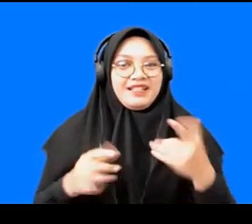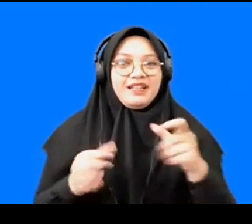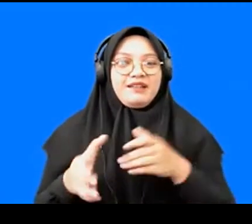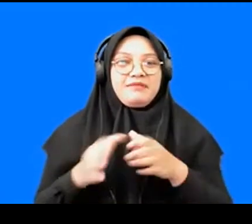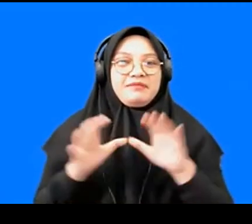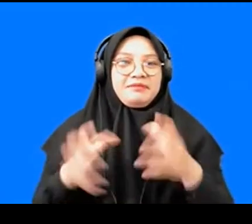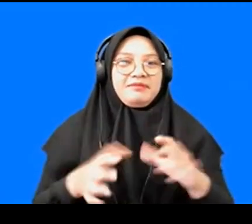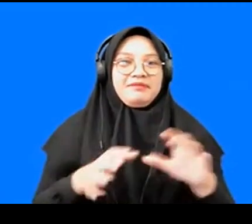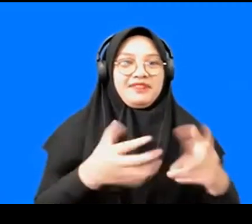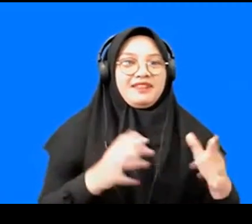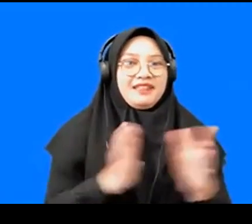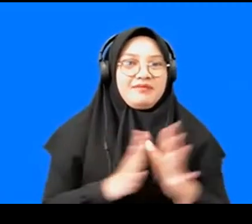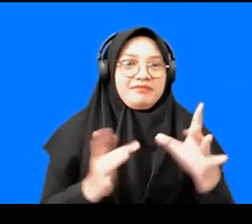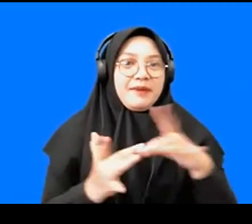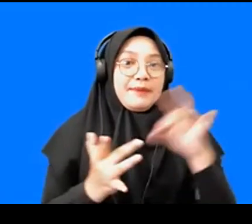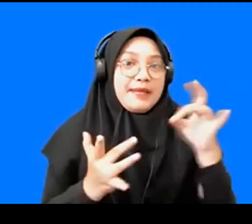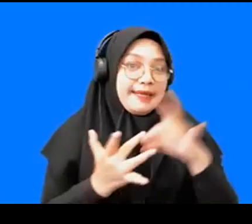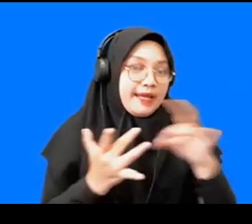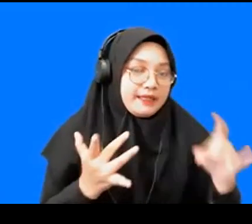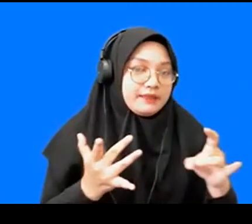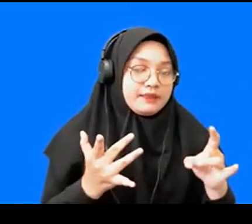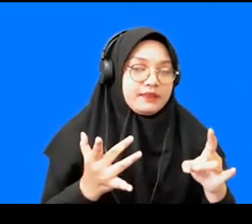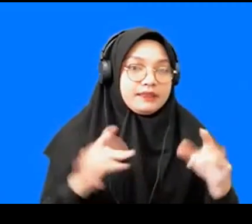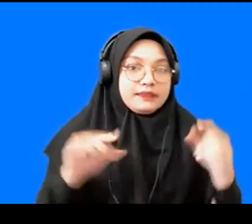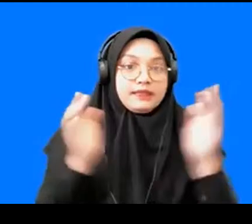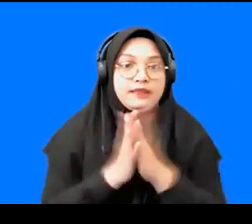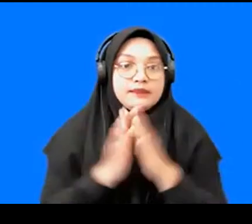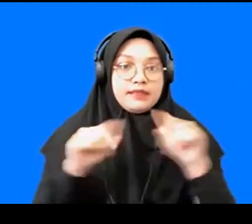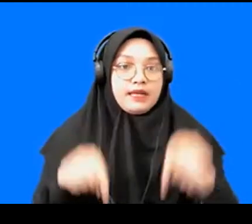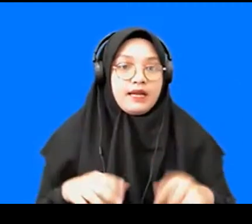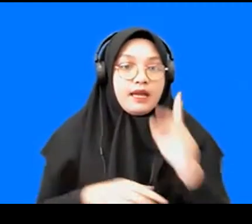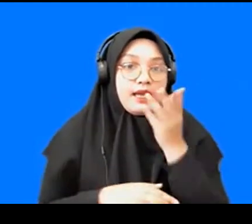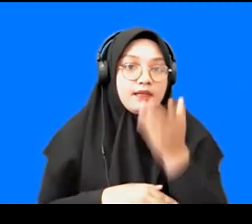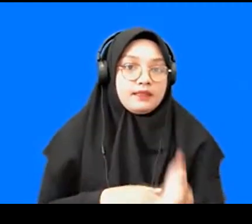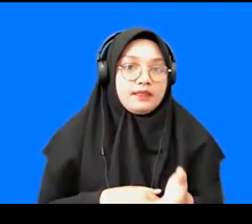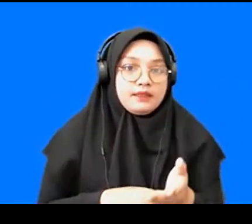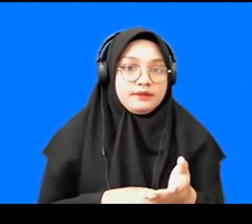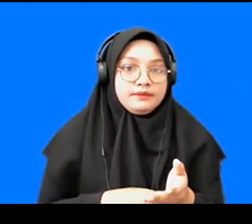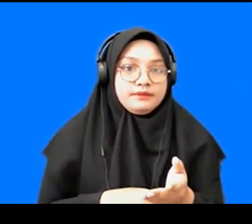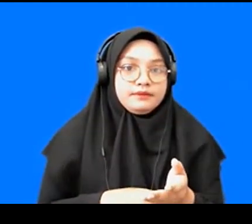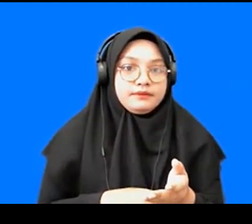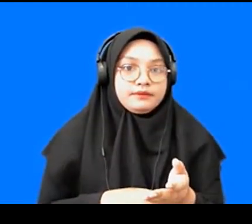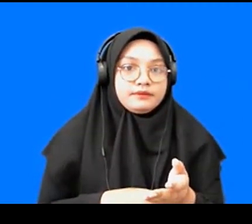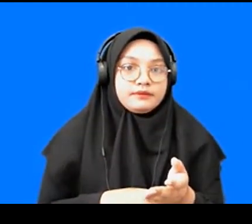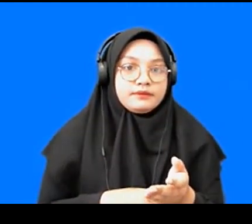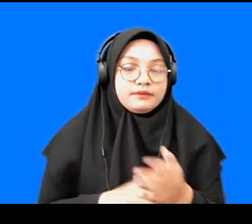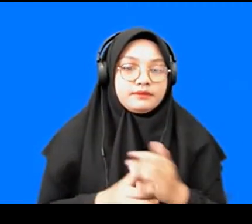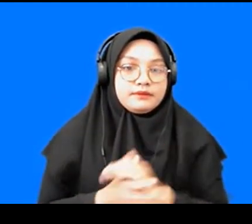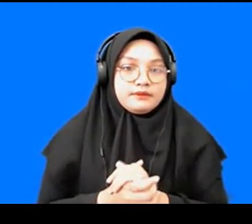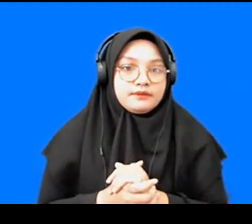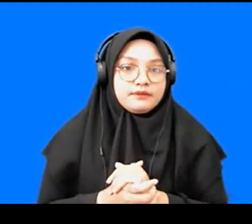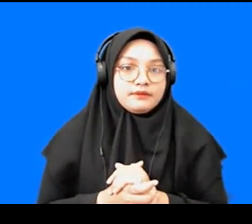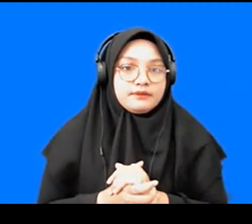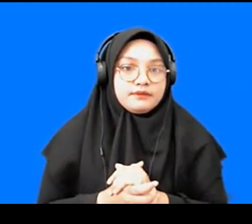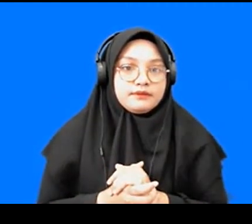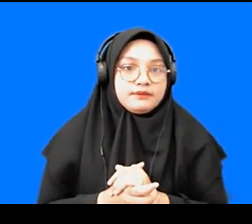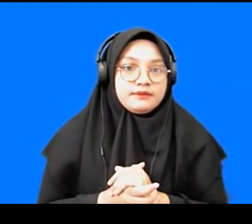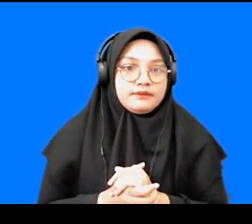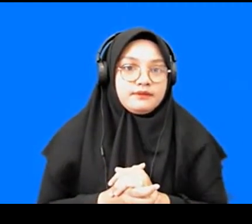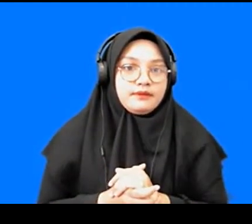you have clearly there that they are not investing money, they are boarding in various forms and newer forms, even under the bed.